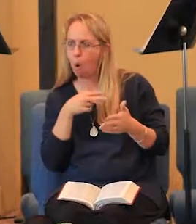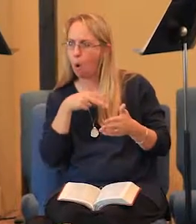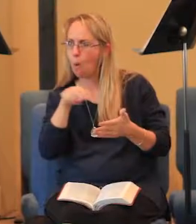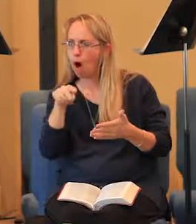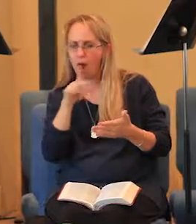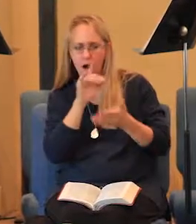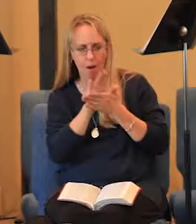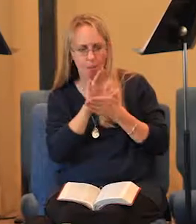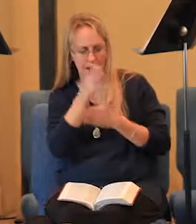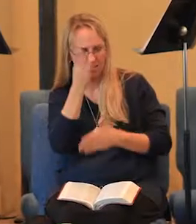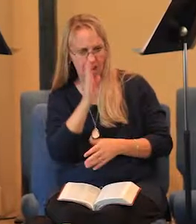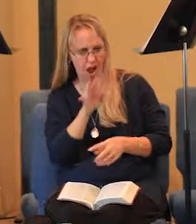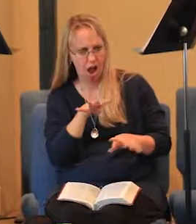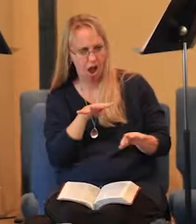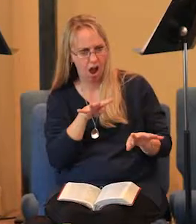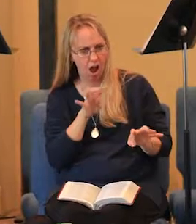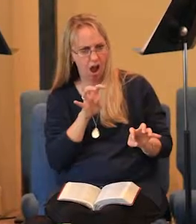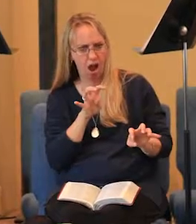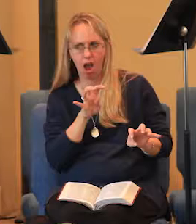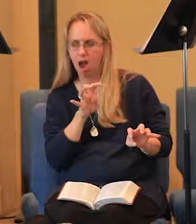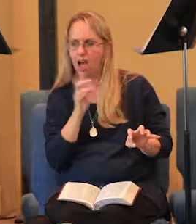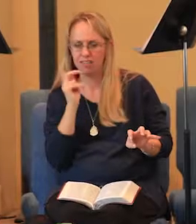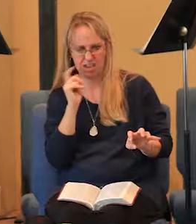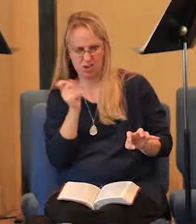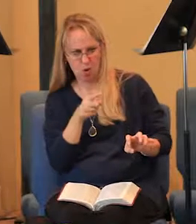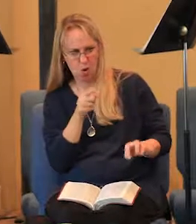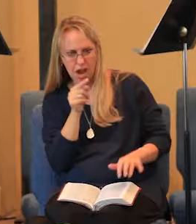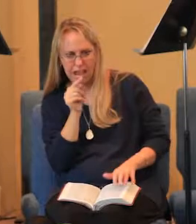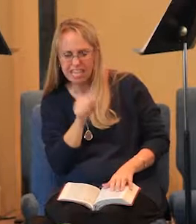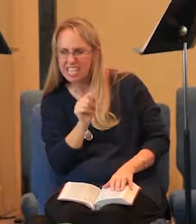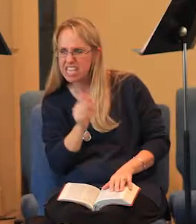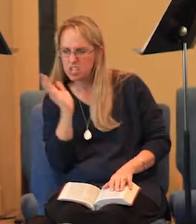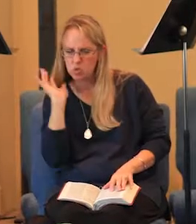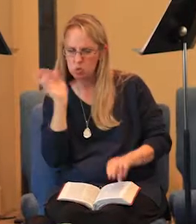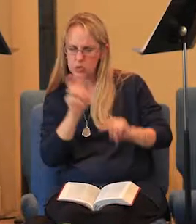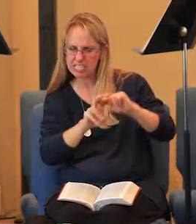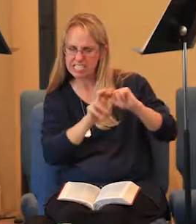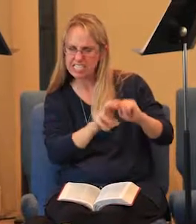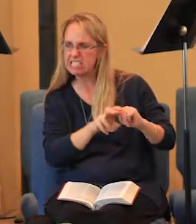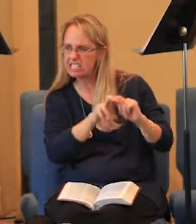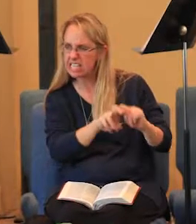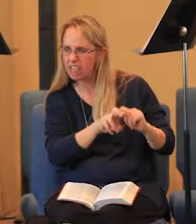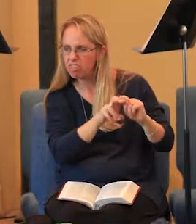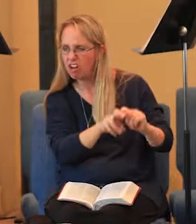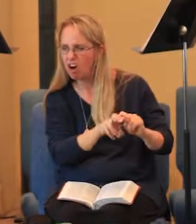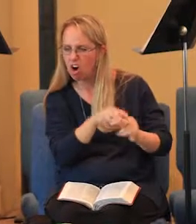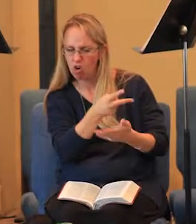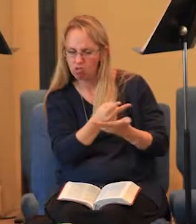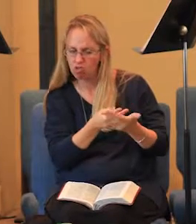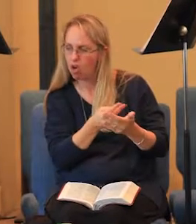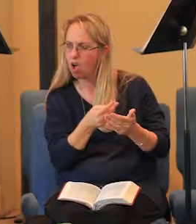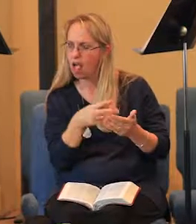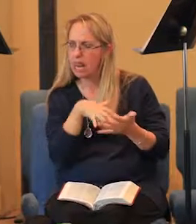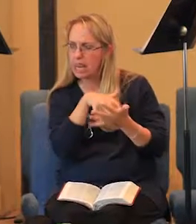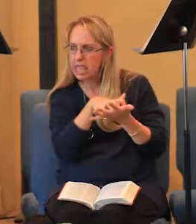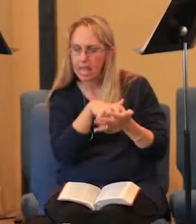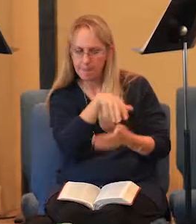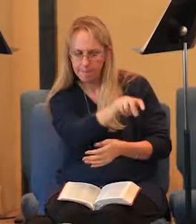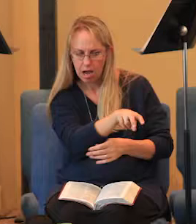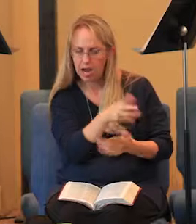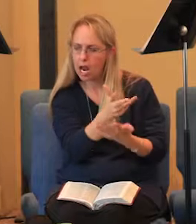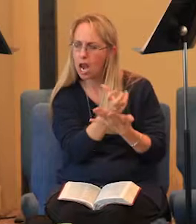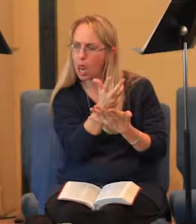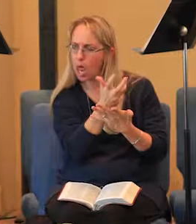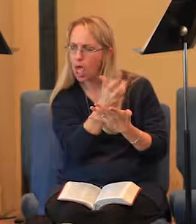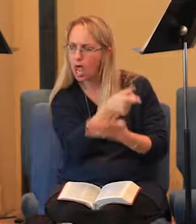and praising God, and they were taking note of him as being the one who used to sit at the beautiful gate of the temple